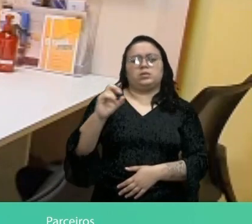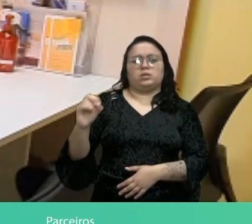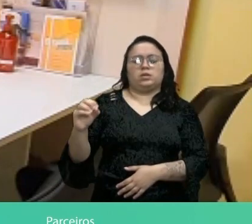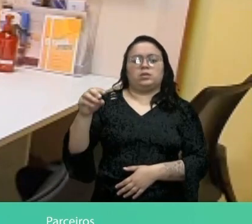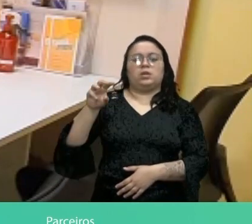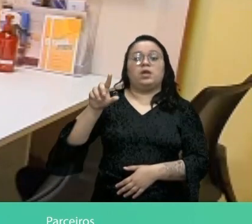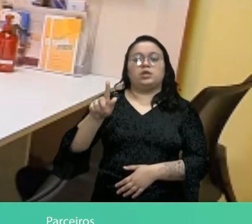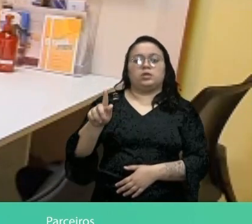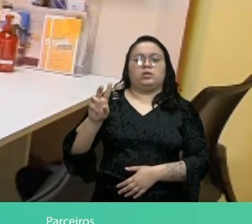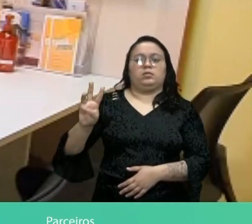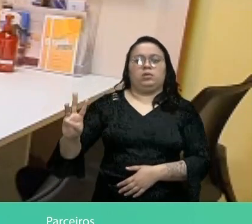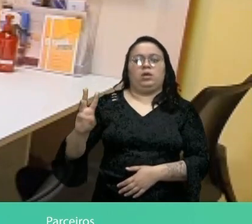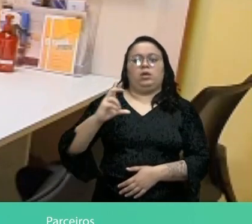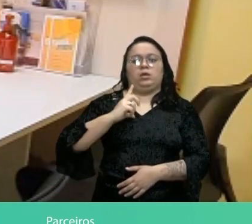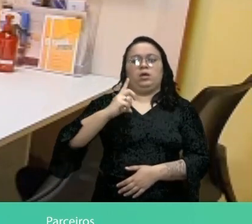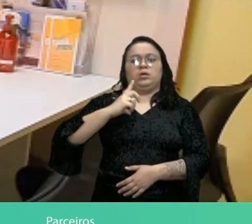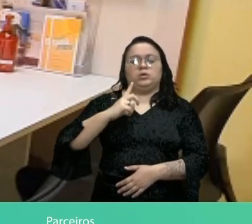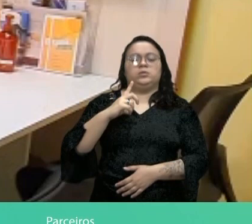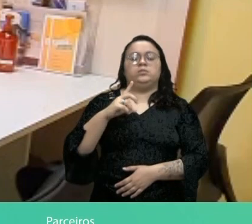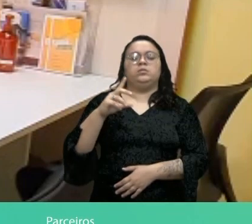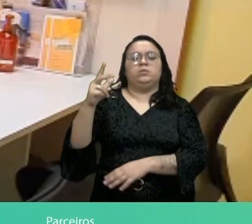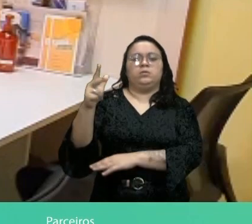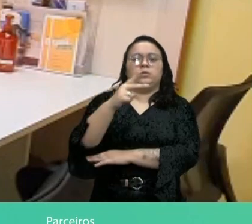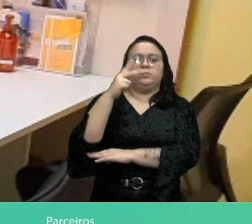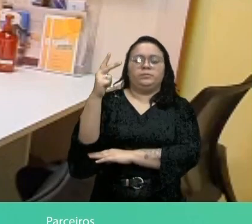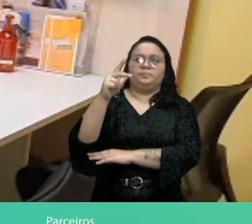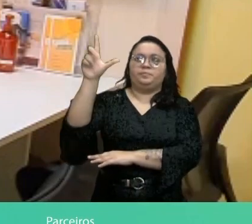28,000 gigawatts.